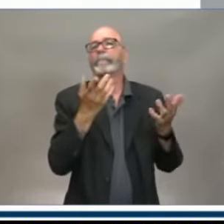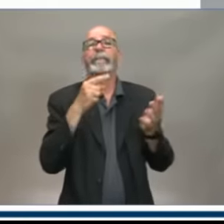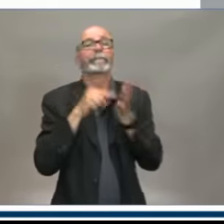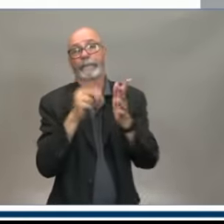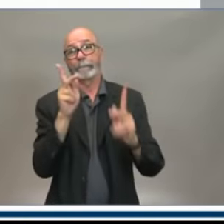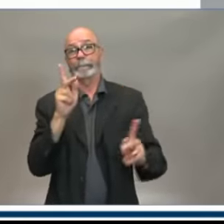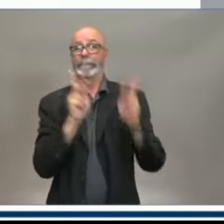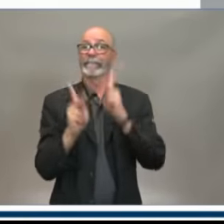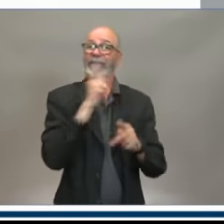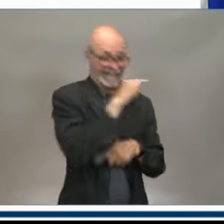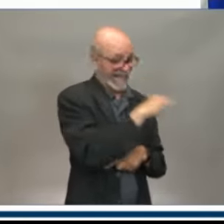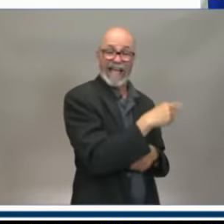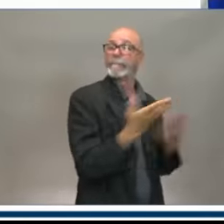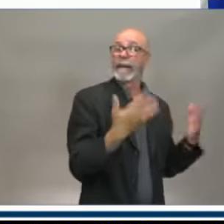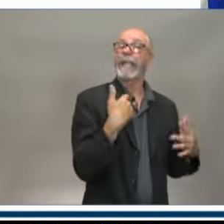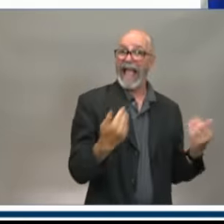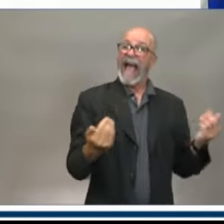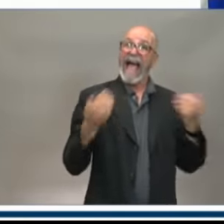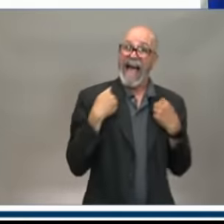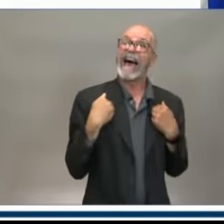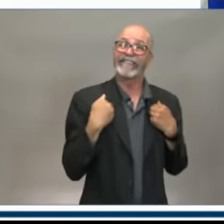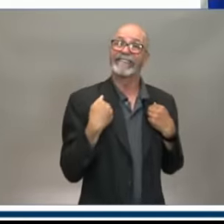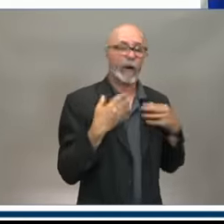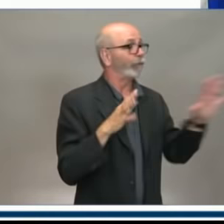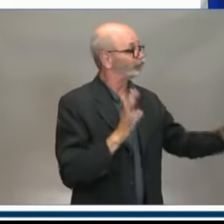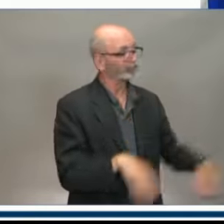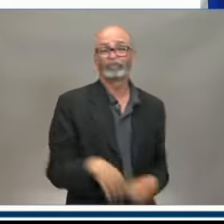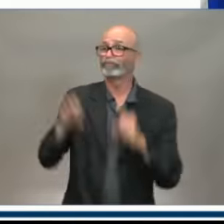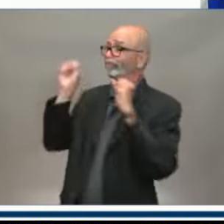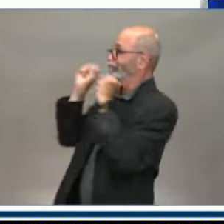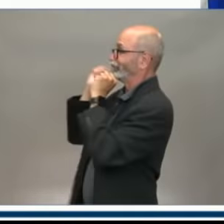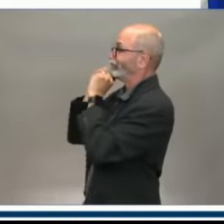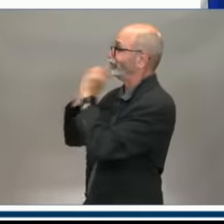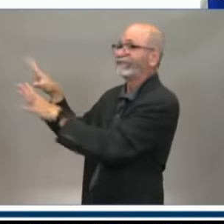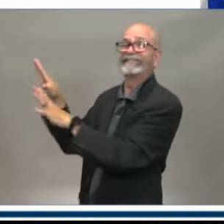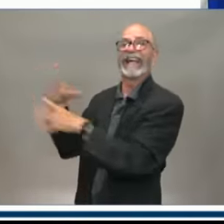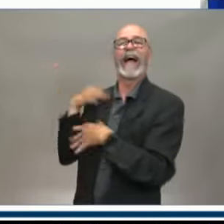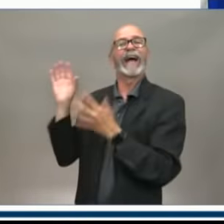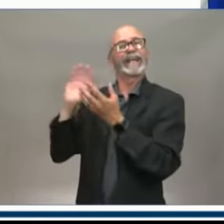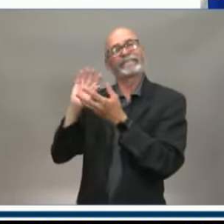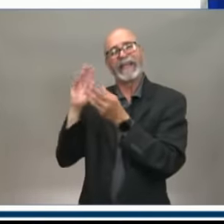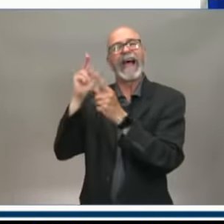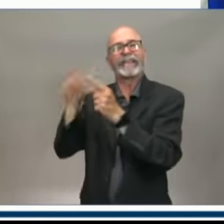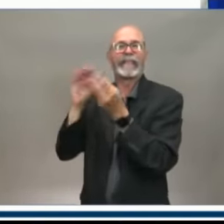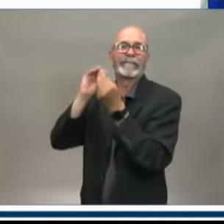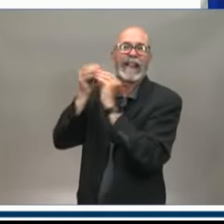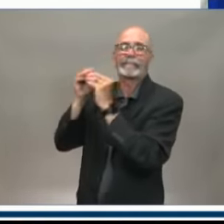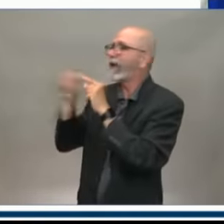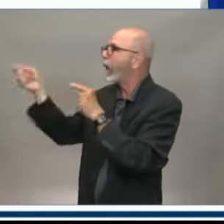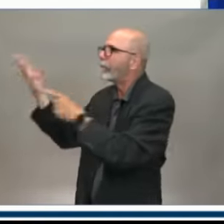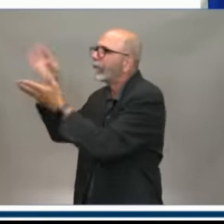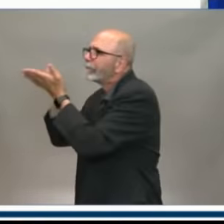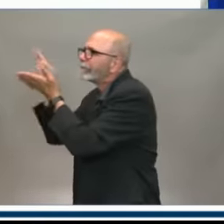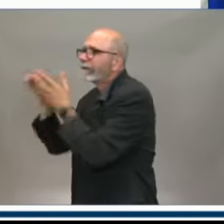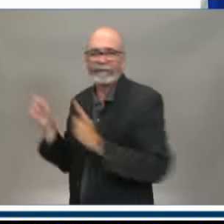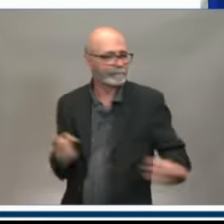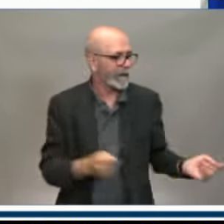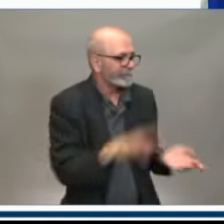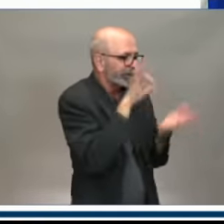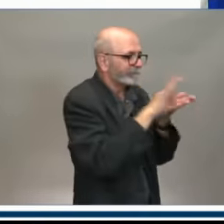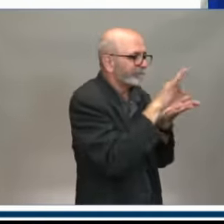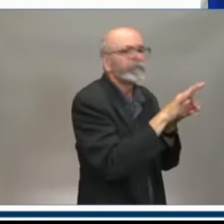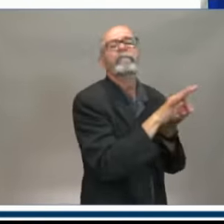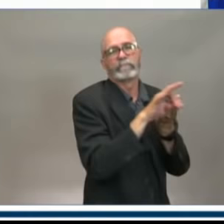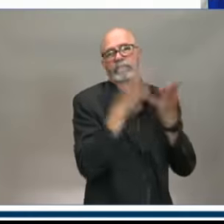resolved. Go ahead with your follow-up, Kyle. Okay, Tina. I got you there, Dr. Strang. So let's